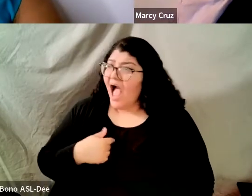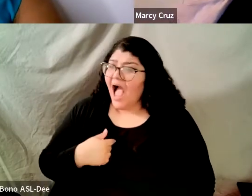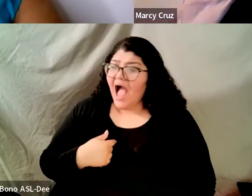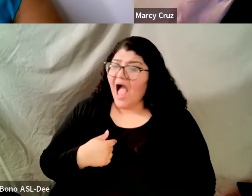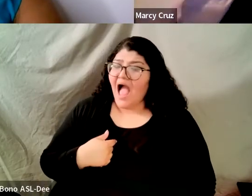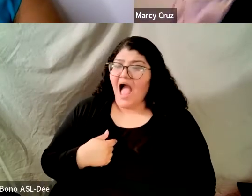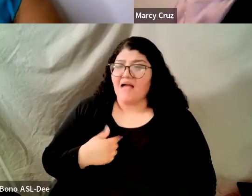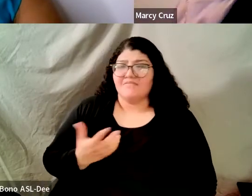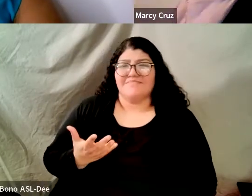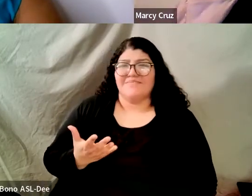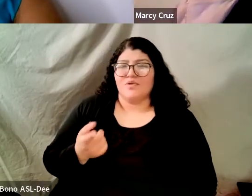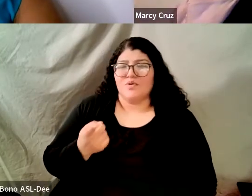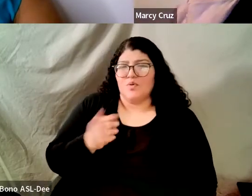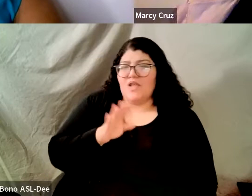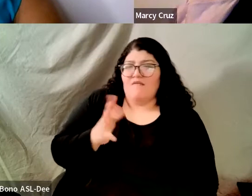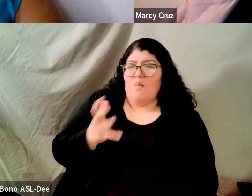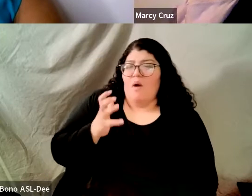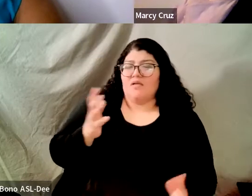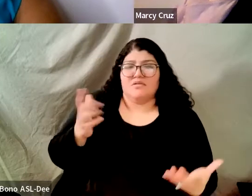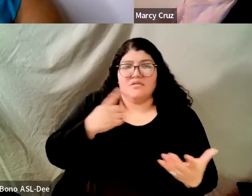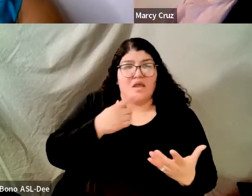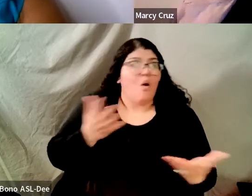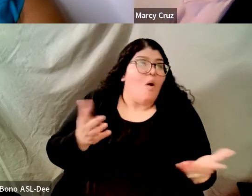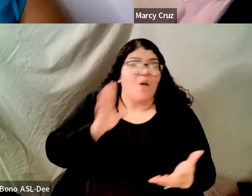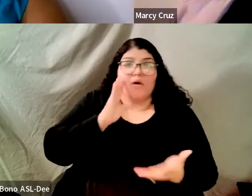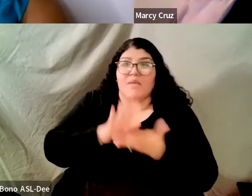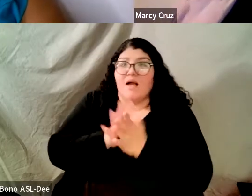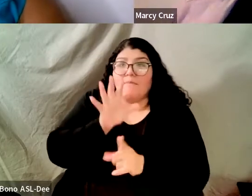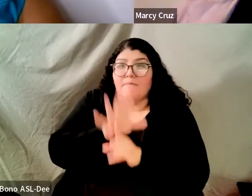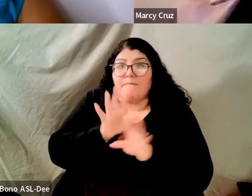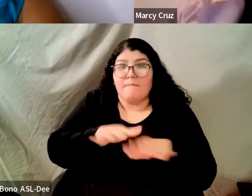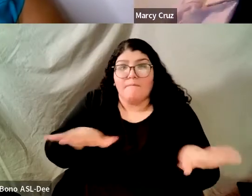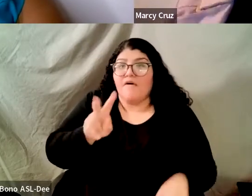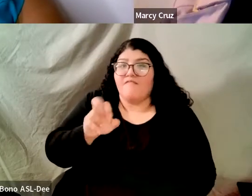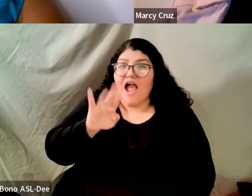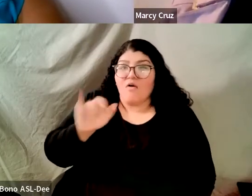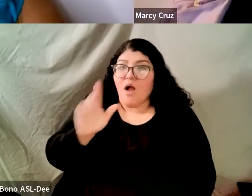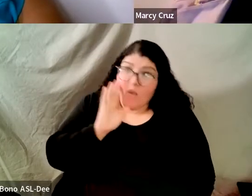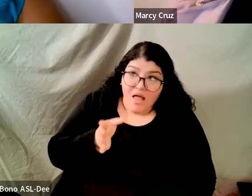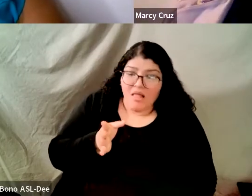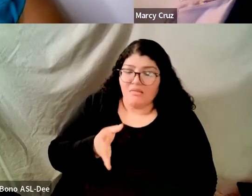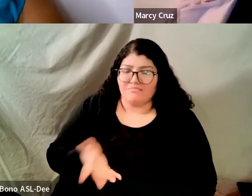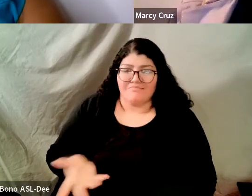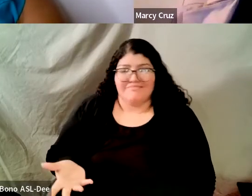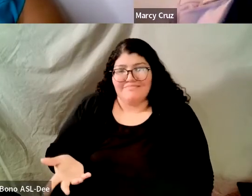You never want to set out and think, oh, I'm going to go viral, Right. But you hope for it,